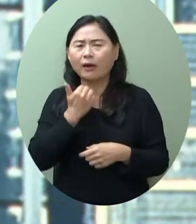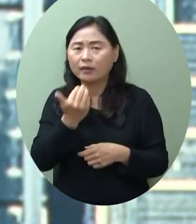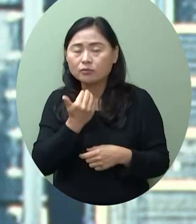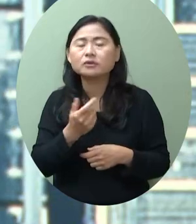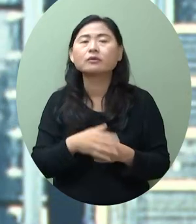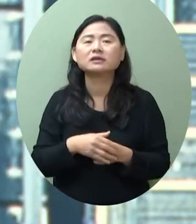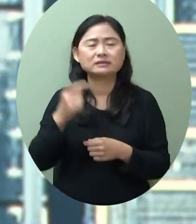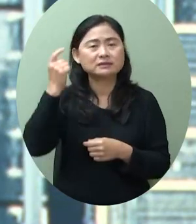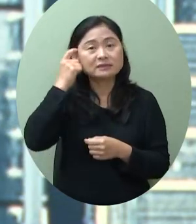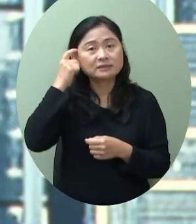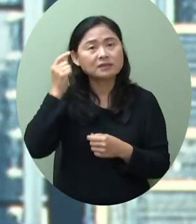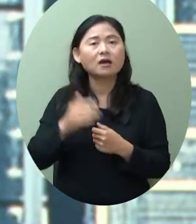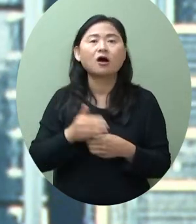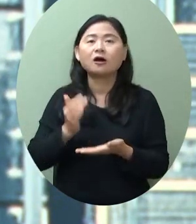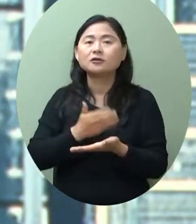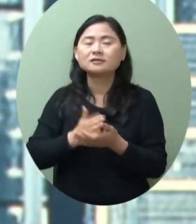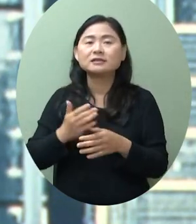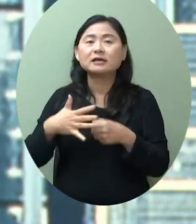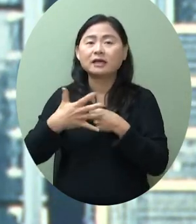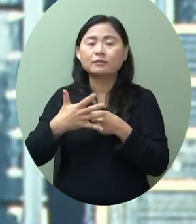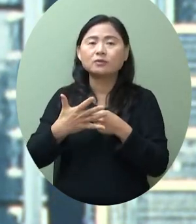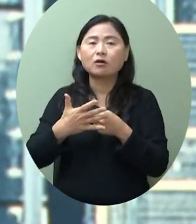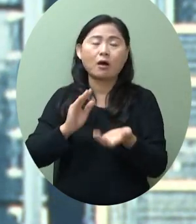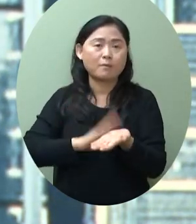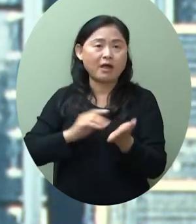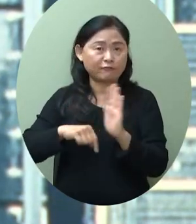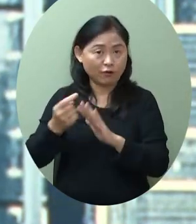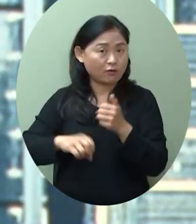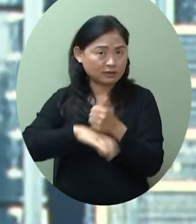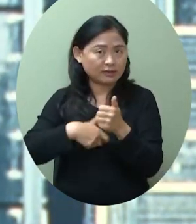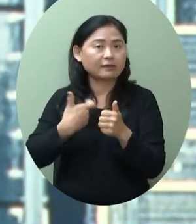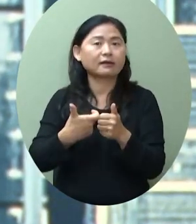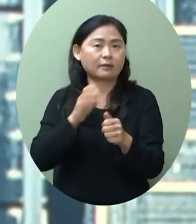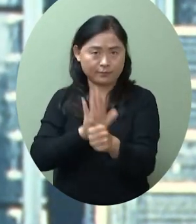will continue to closely monitor the situation and consider other means of